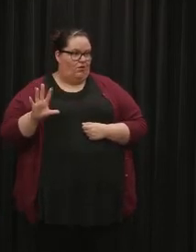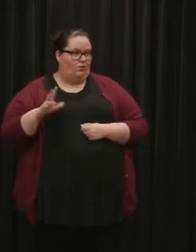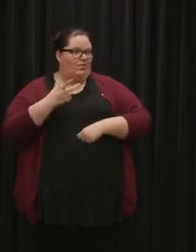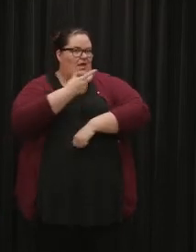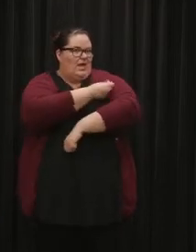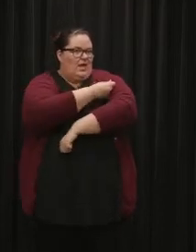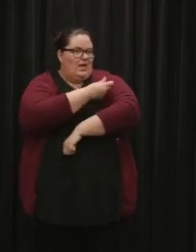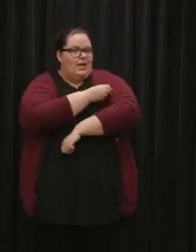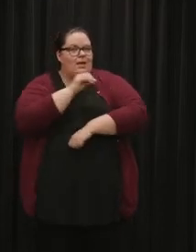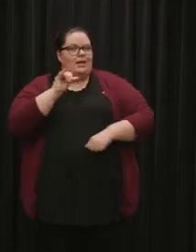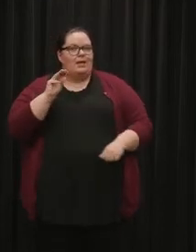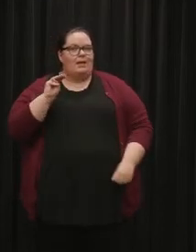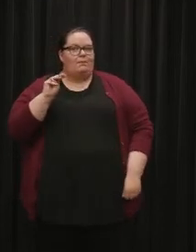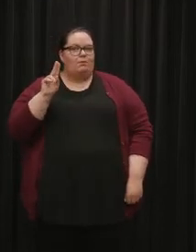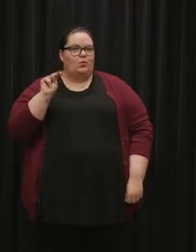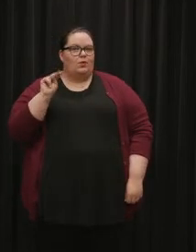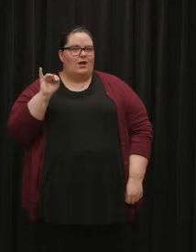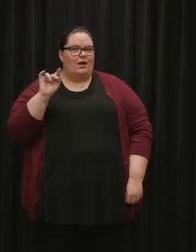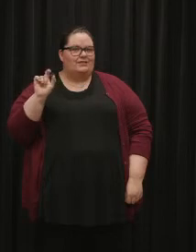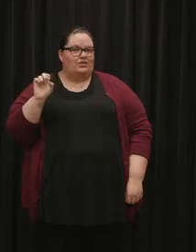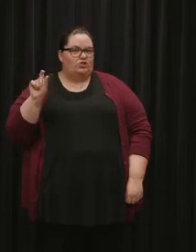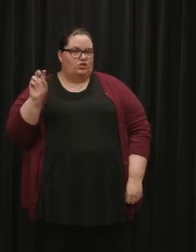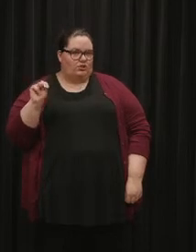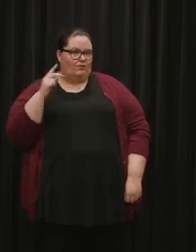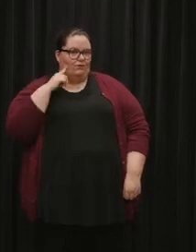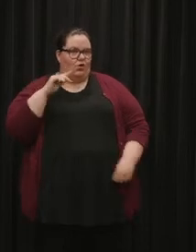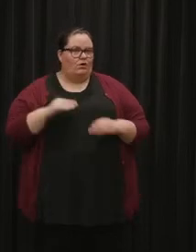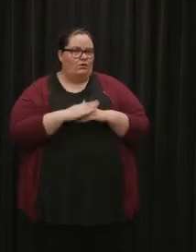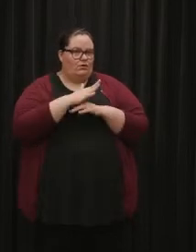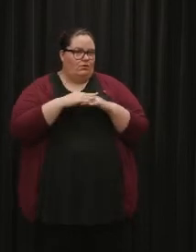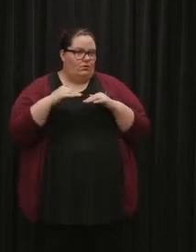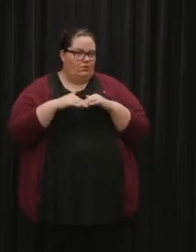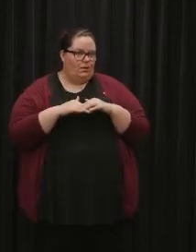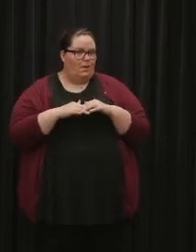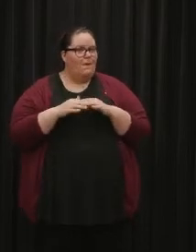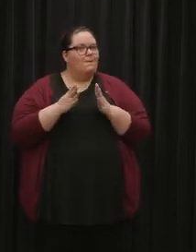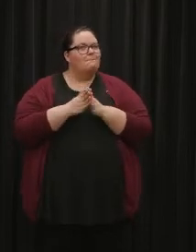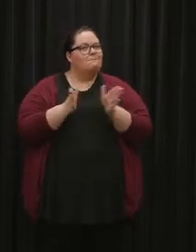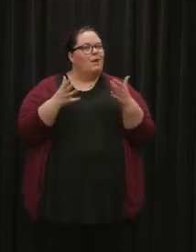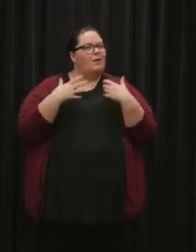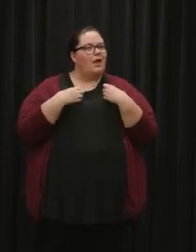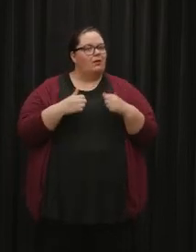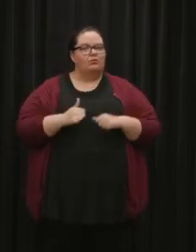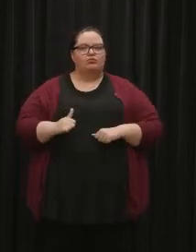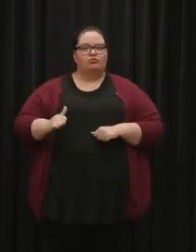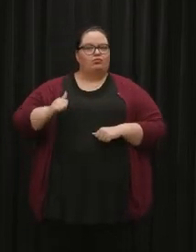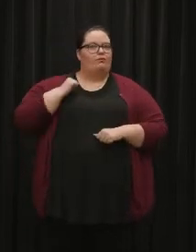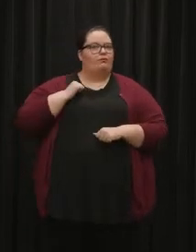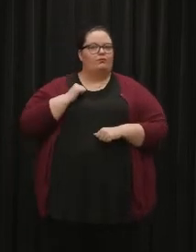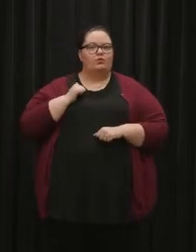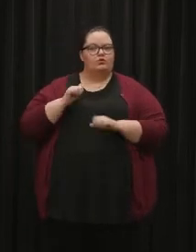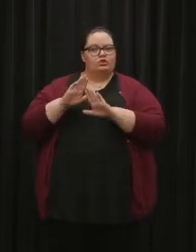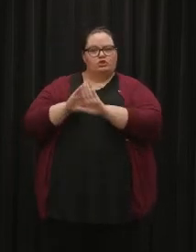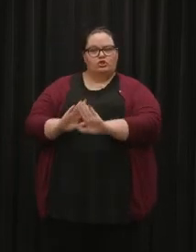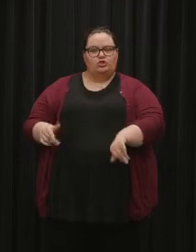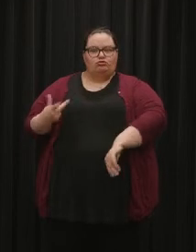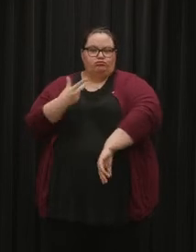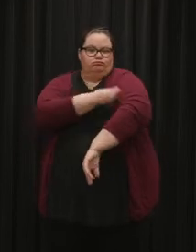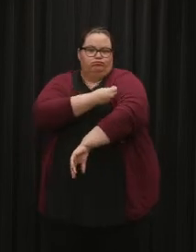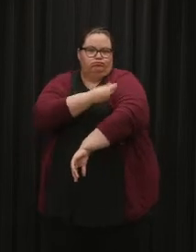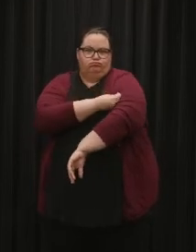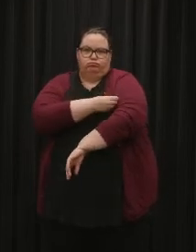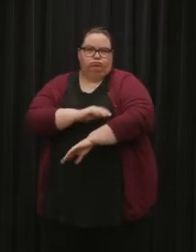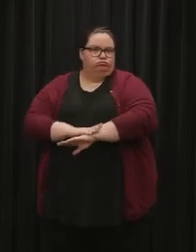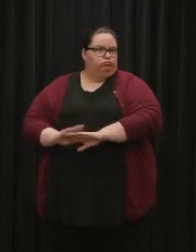nurse for Elsipogtog First Nation, public health refused to vaccinate children from that Indigenous community